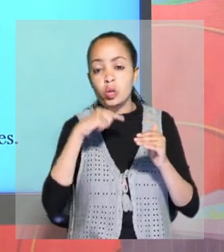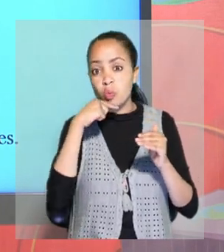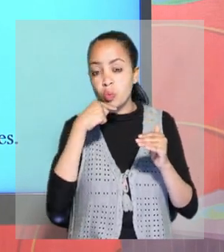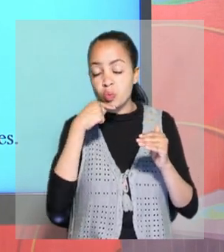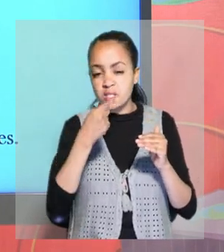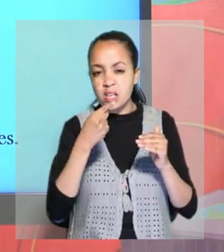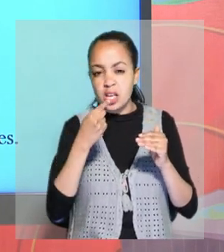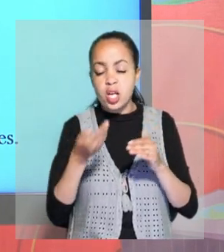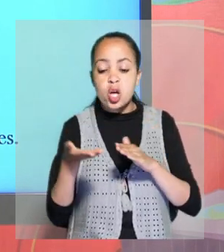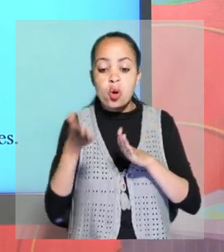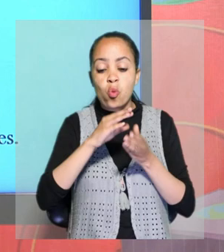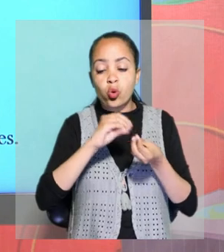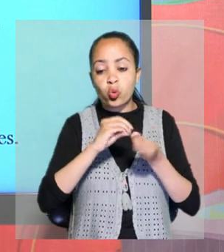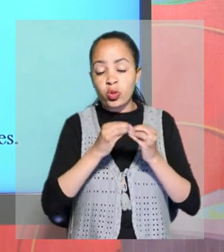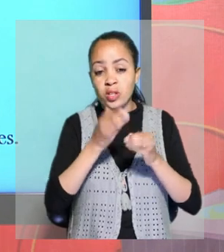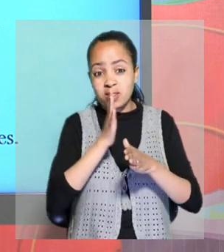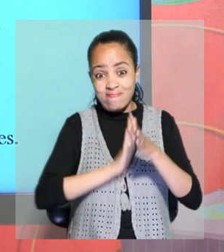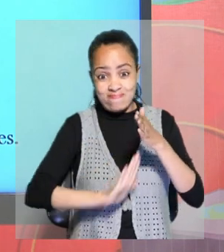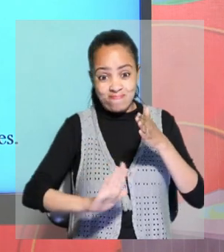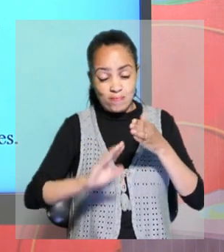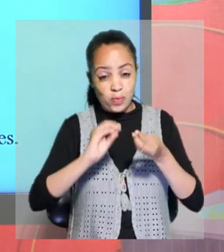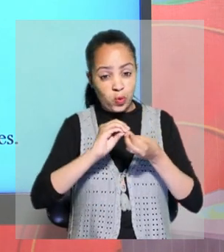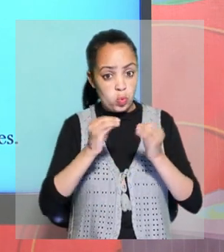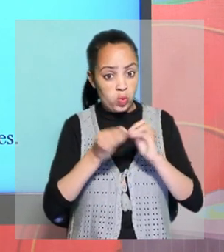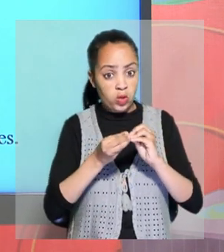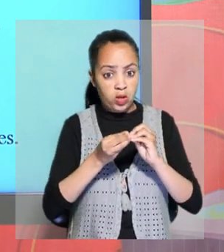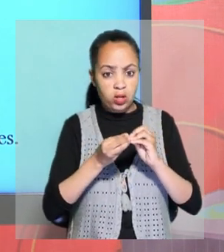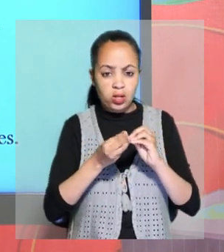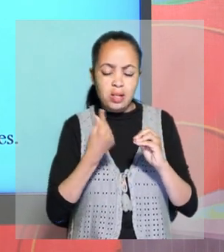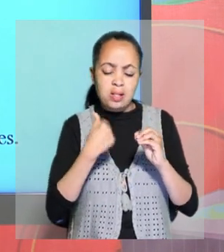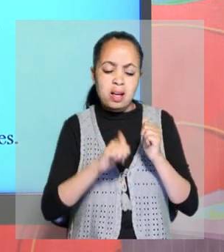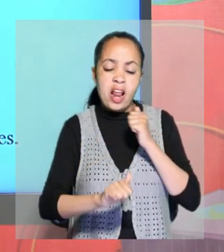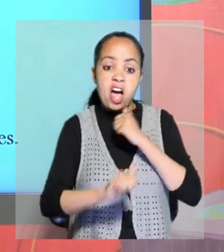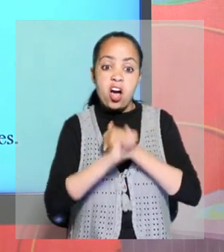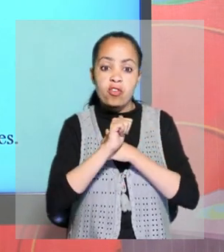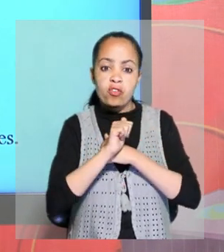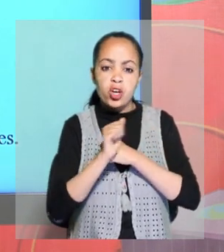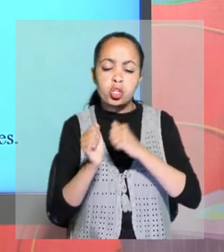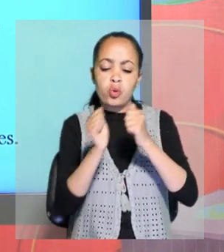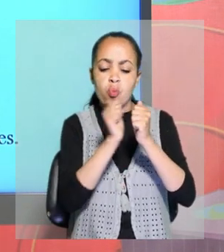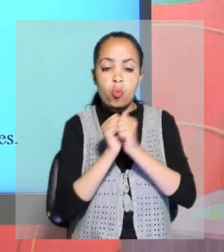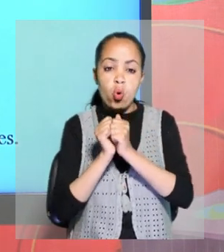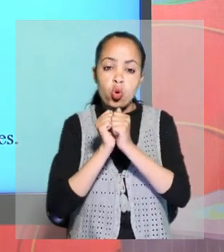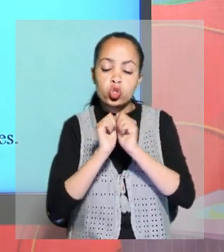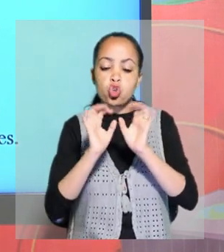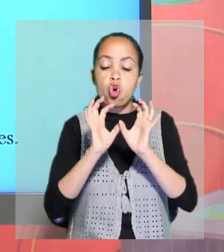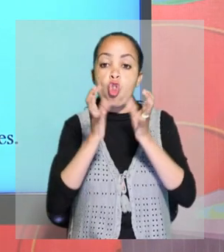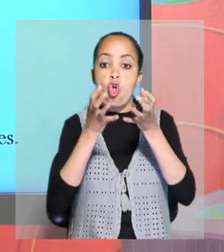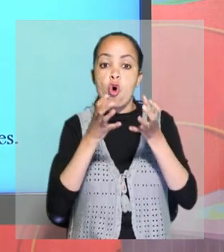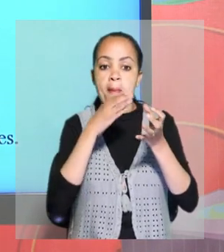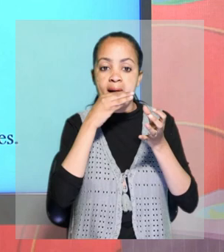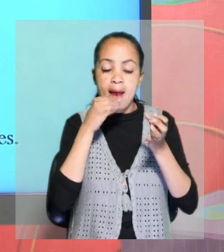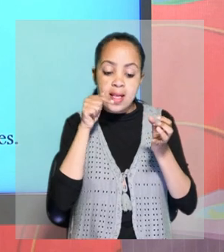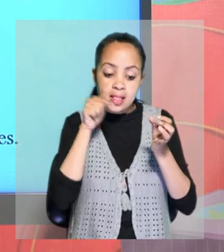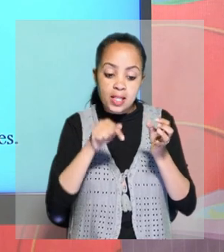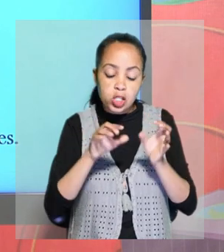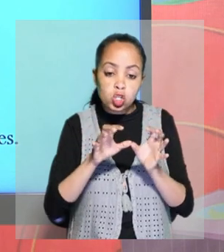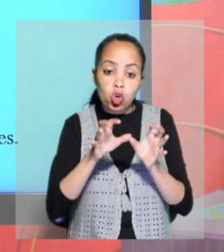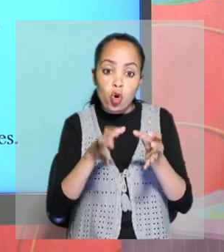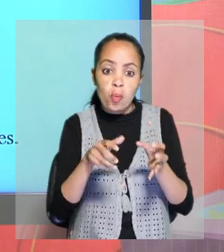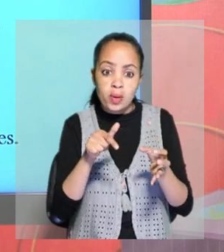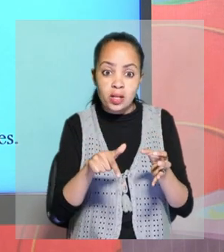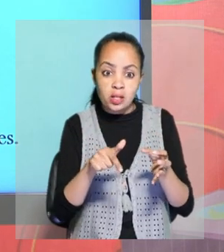mortality, amount die and amount born, it can affect both global and local population